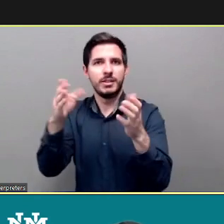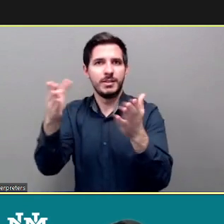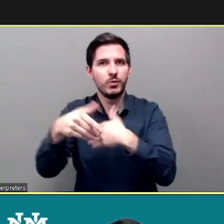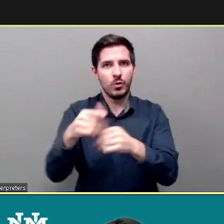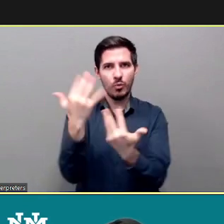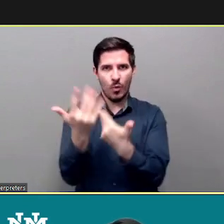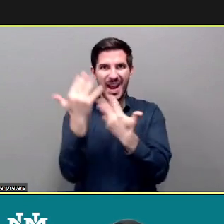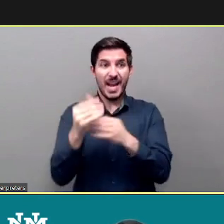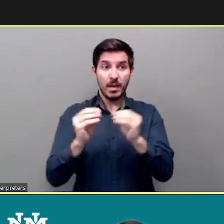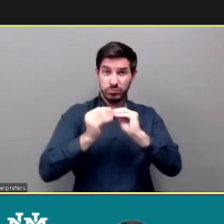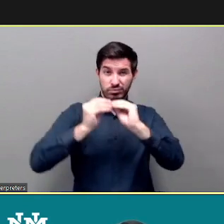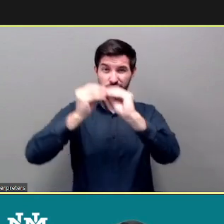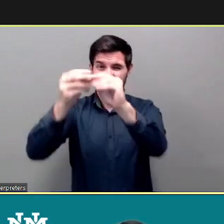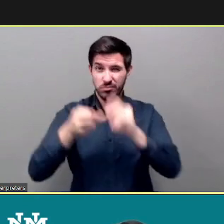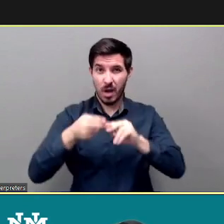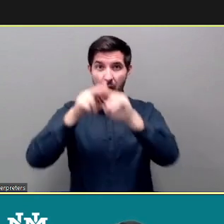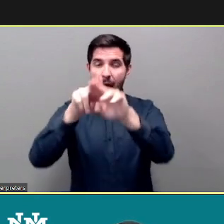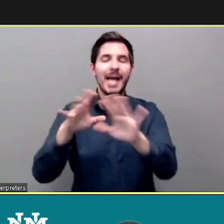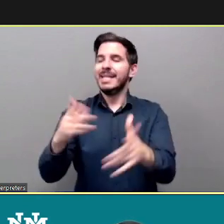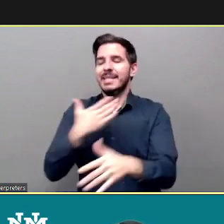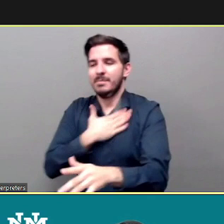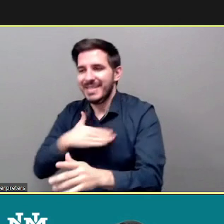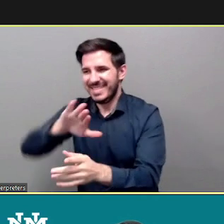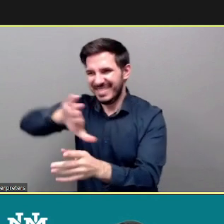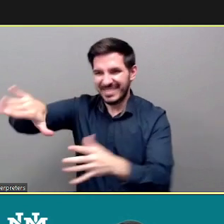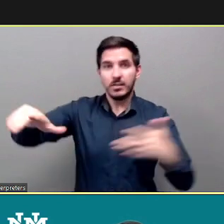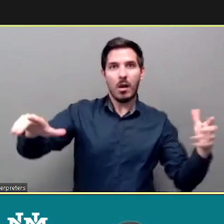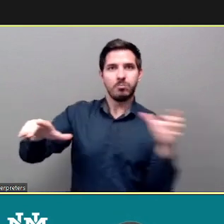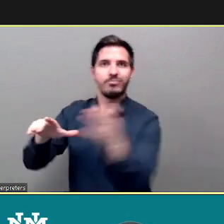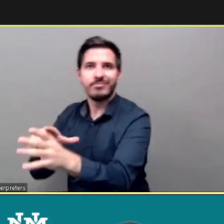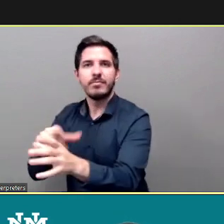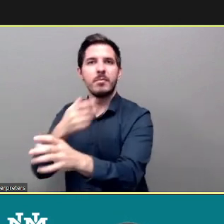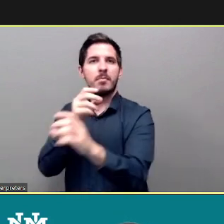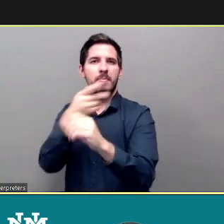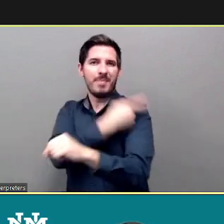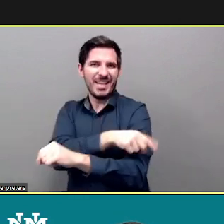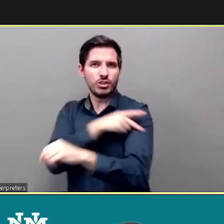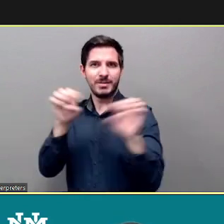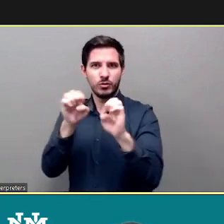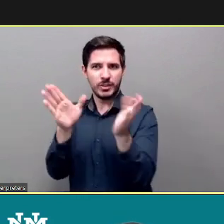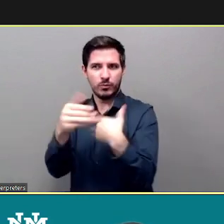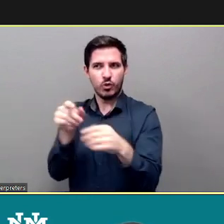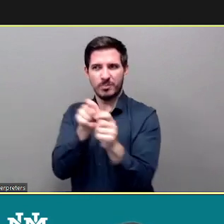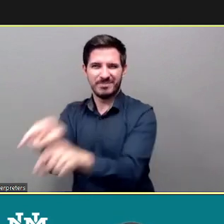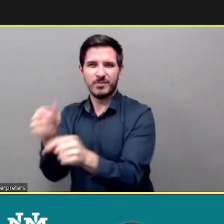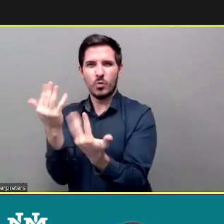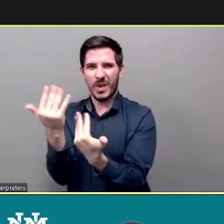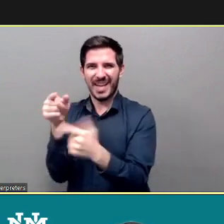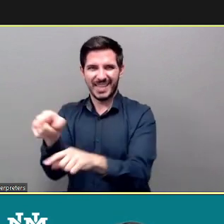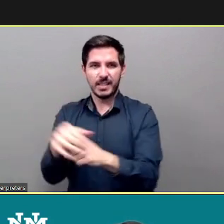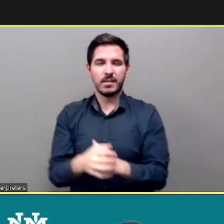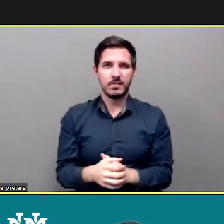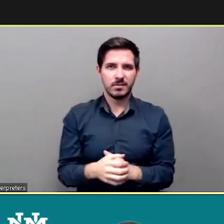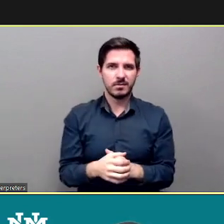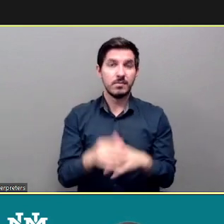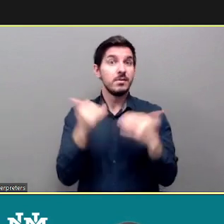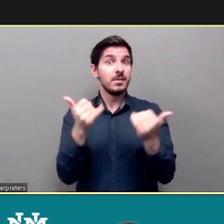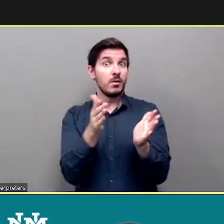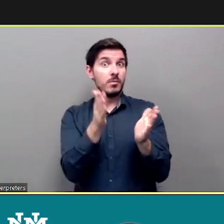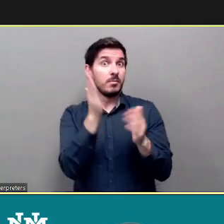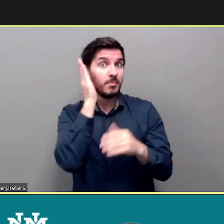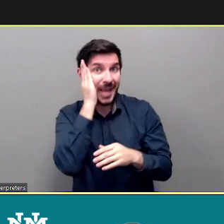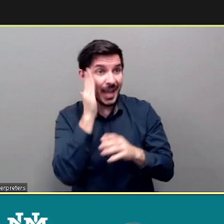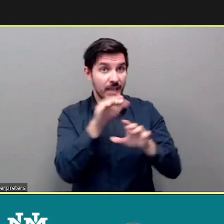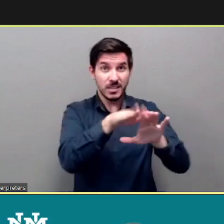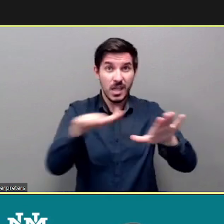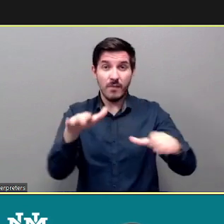end of the day, what we're seeing is when you have a large number of patients who are occupying inpatient beds, where the rest of the patients